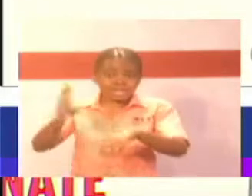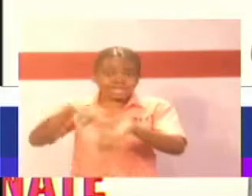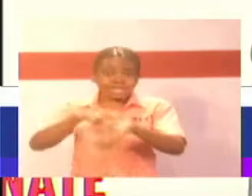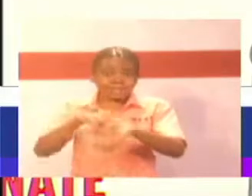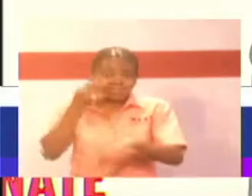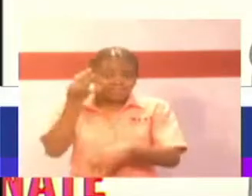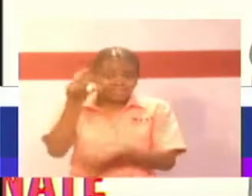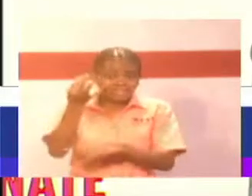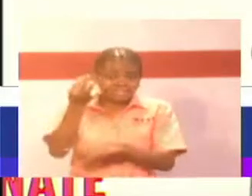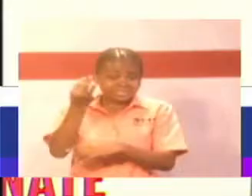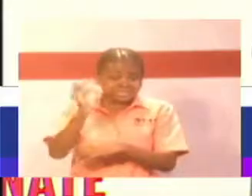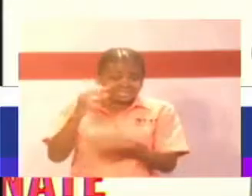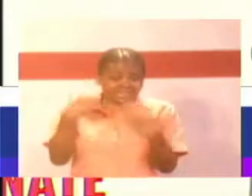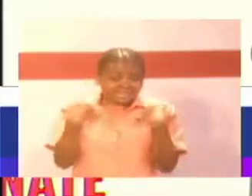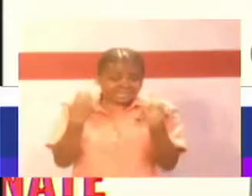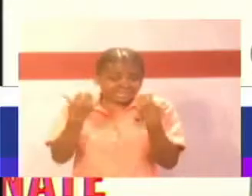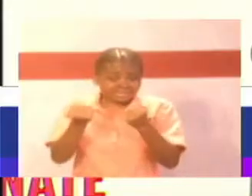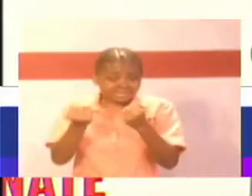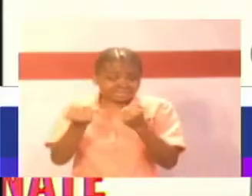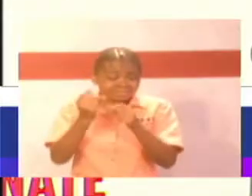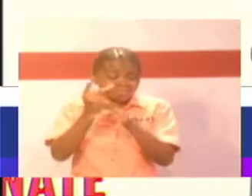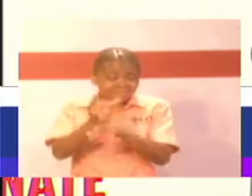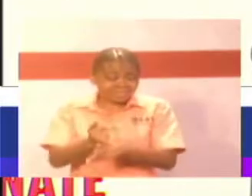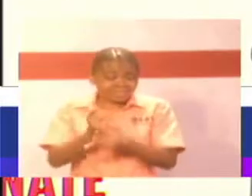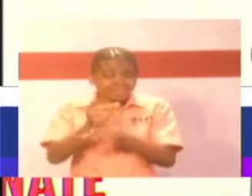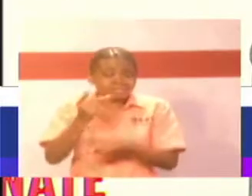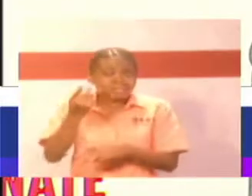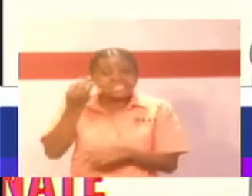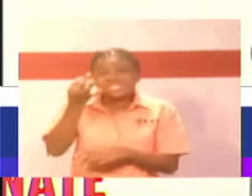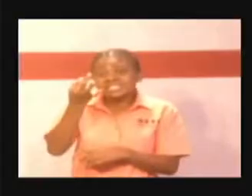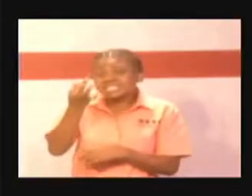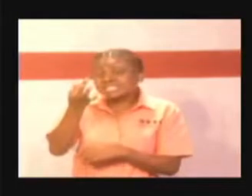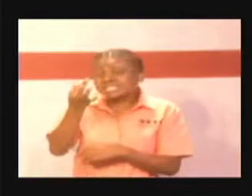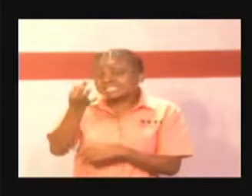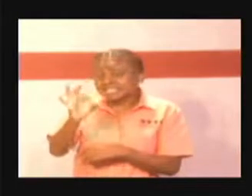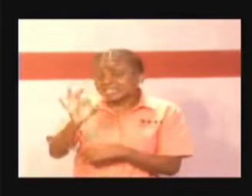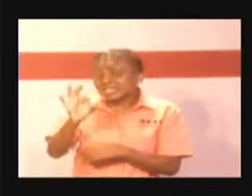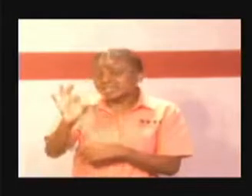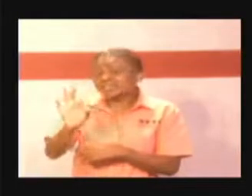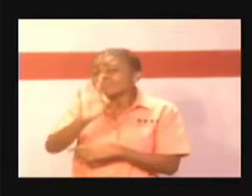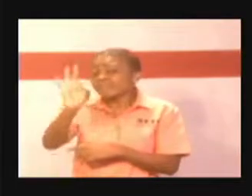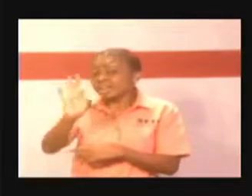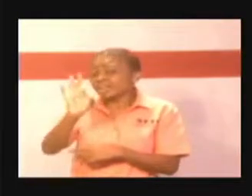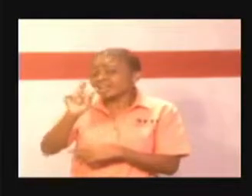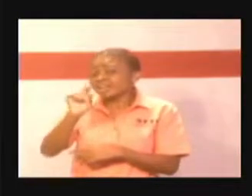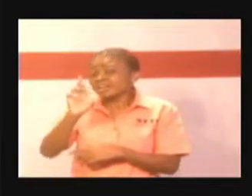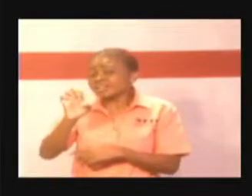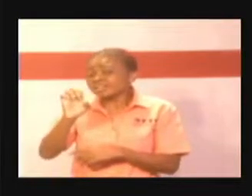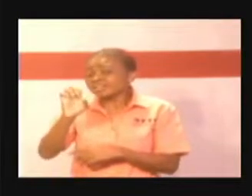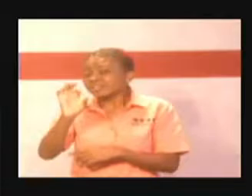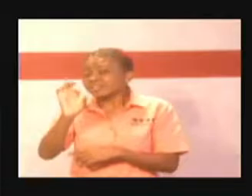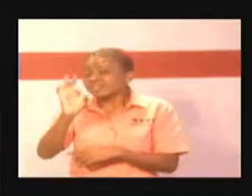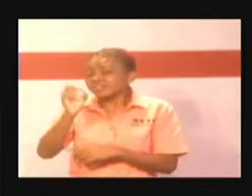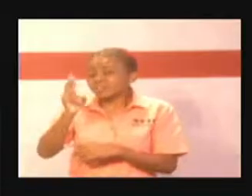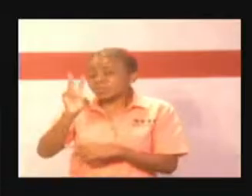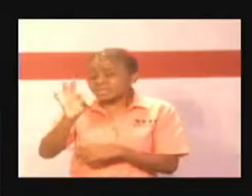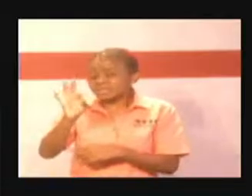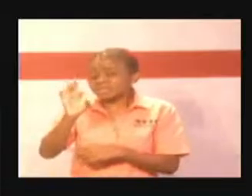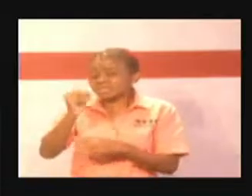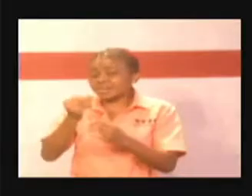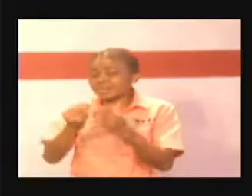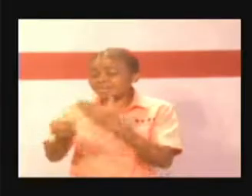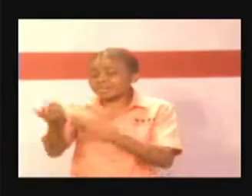29th and Saturday, October 30th at varying locations across the country from 9 a.m. to